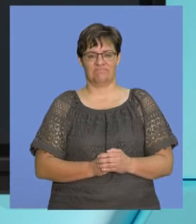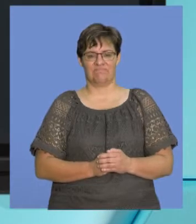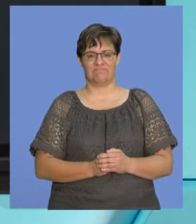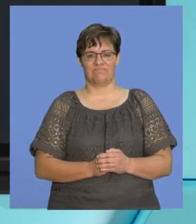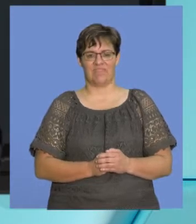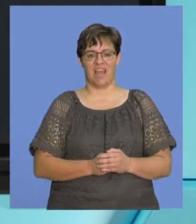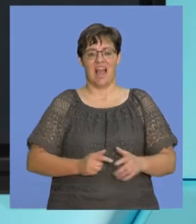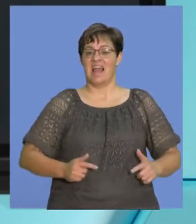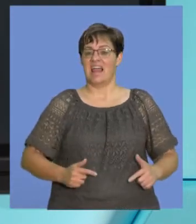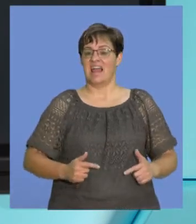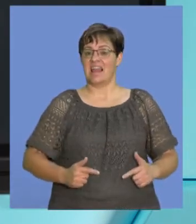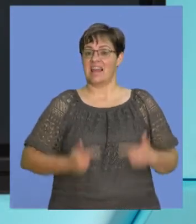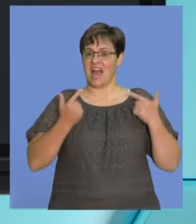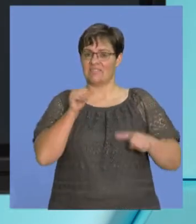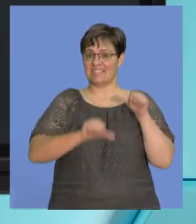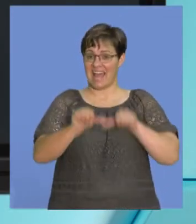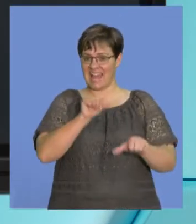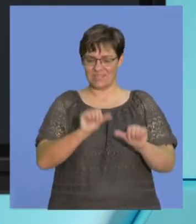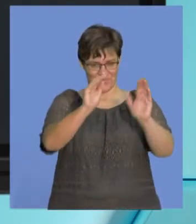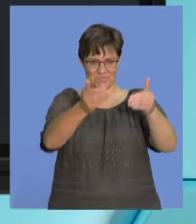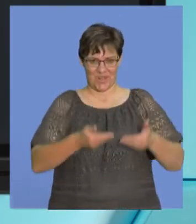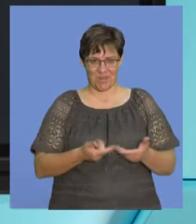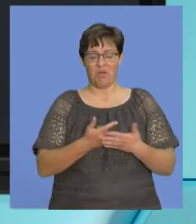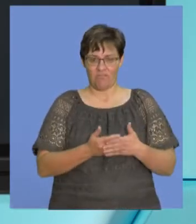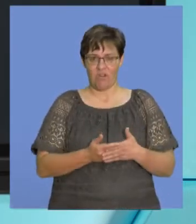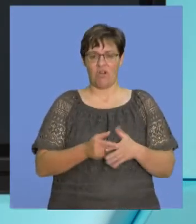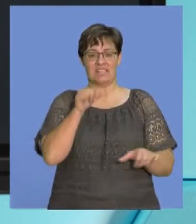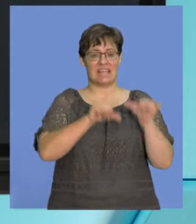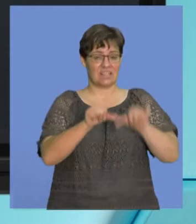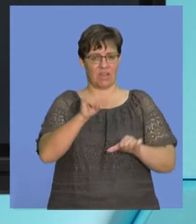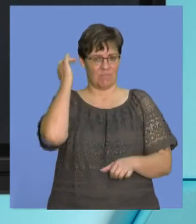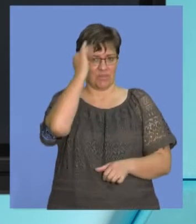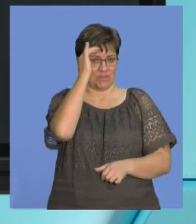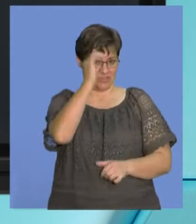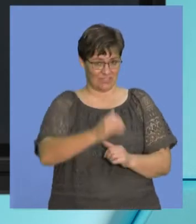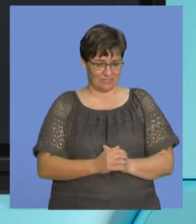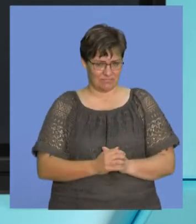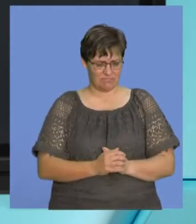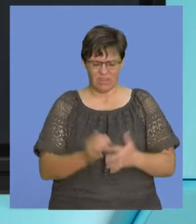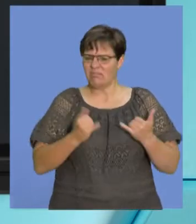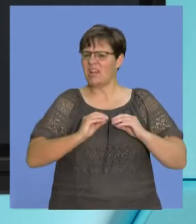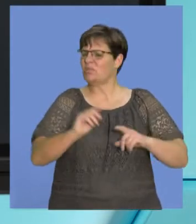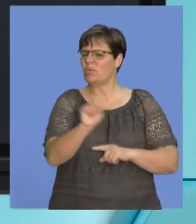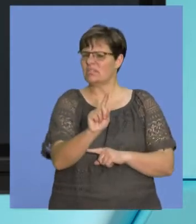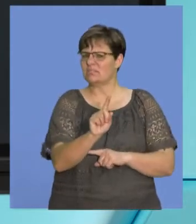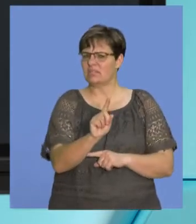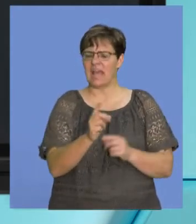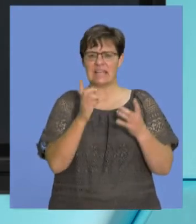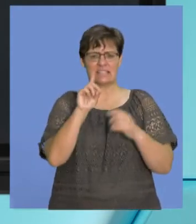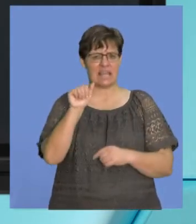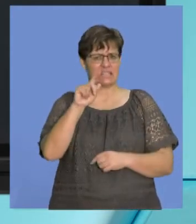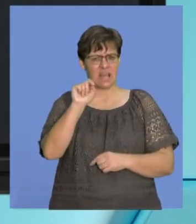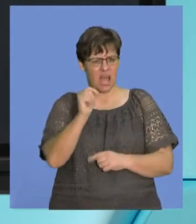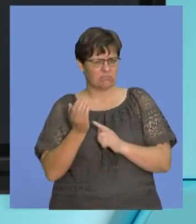Welcome, life science learners, to another installment of scientific methodology. In this lesson, we're going to look at how we present data, how